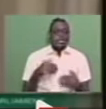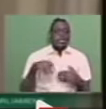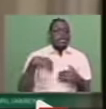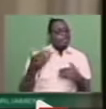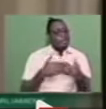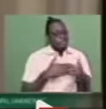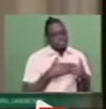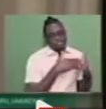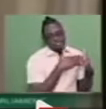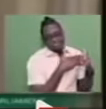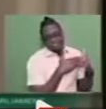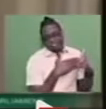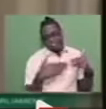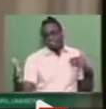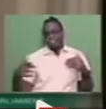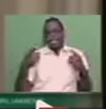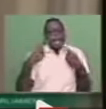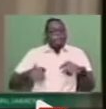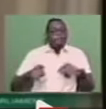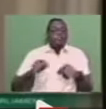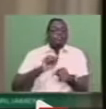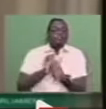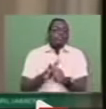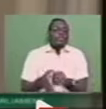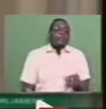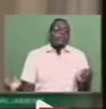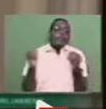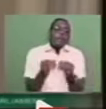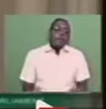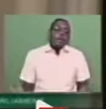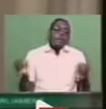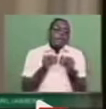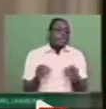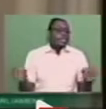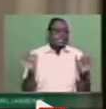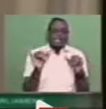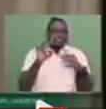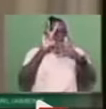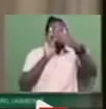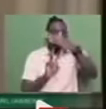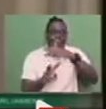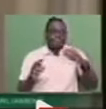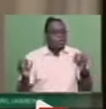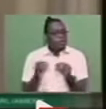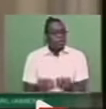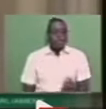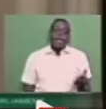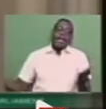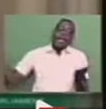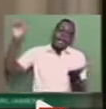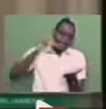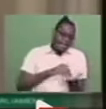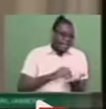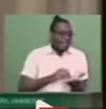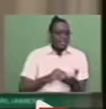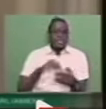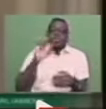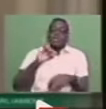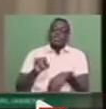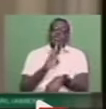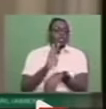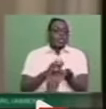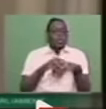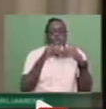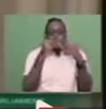seeing the projections for more to lose their jobs. Imagine over 100,000 persons left without a source